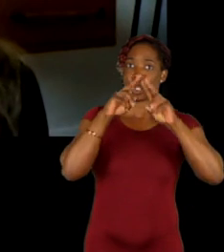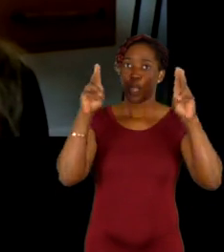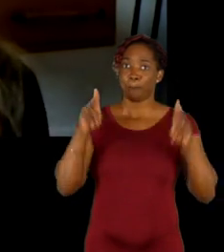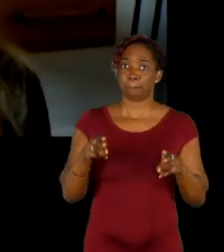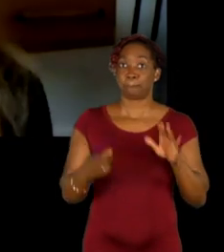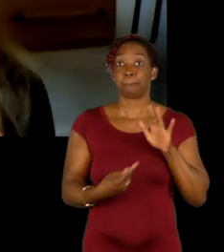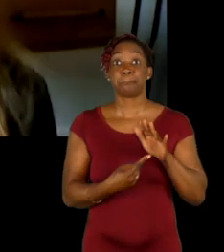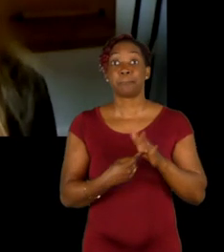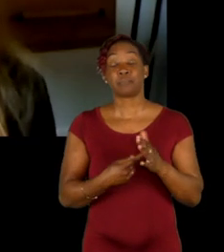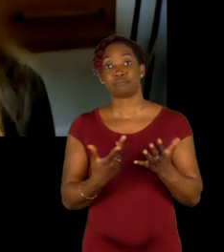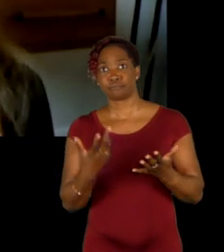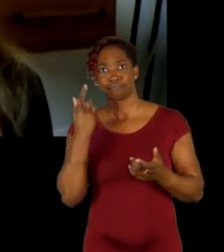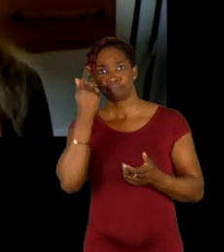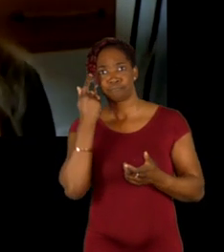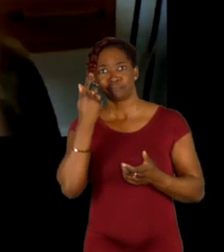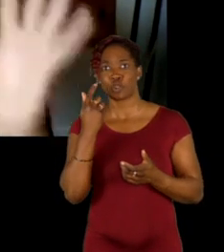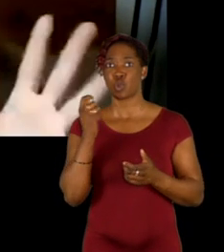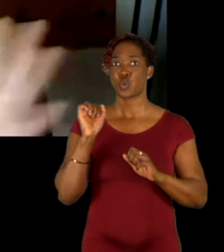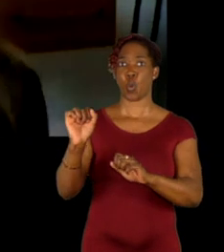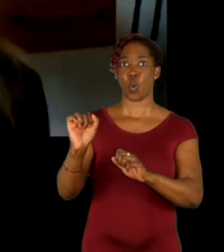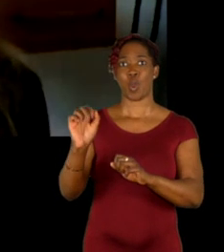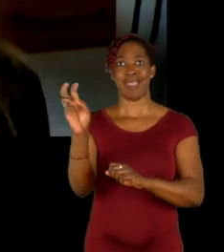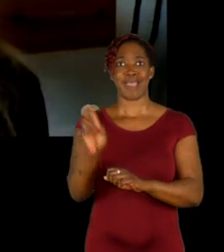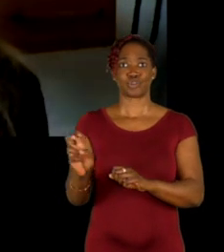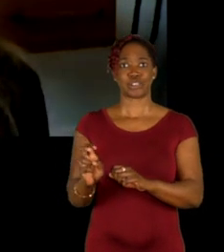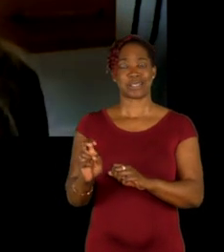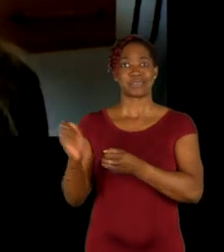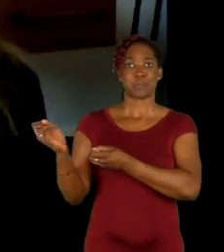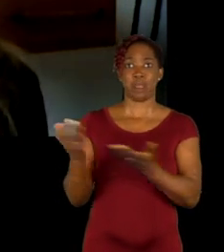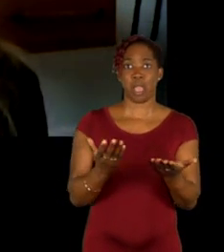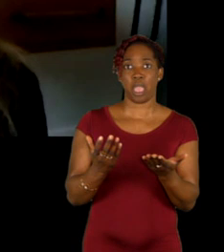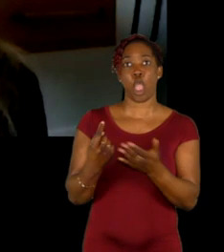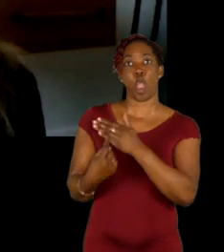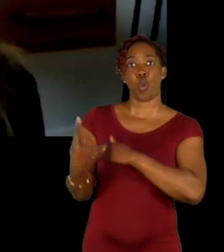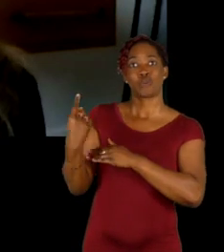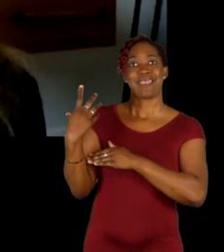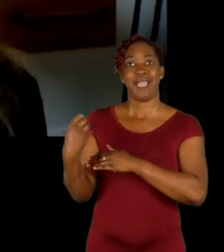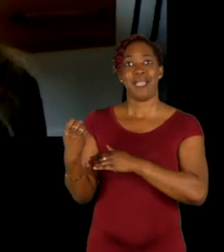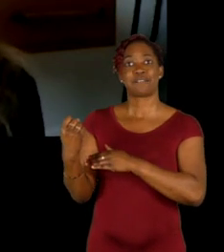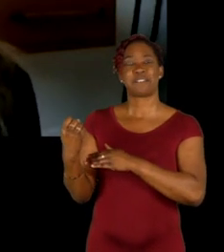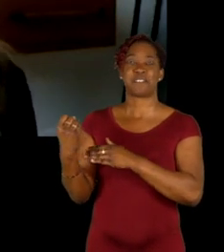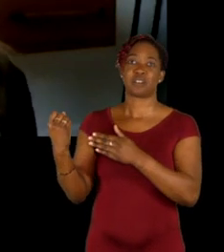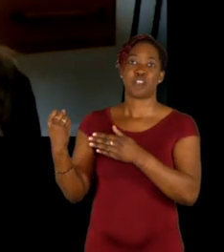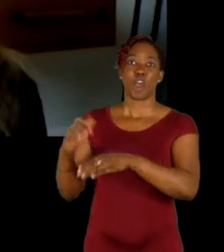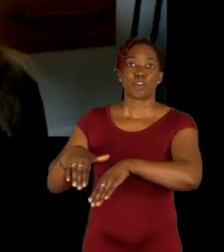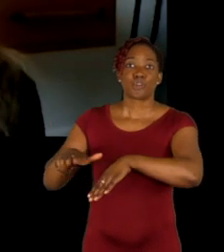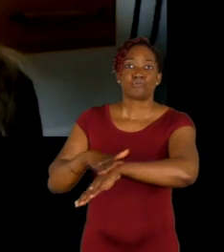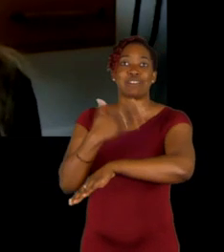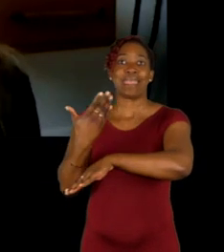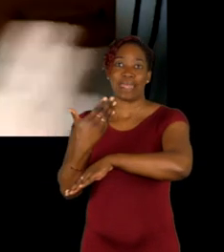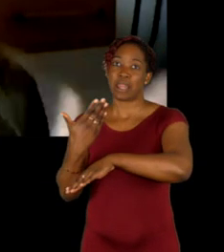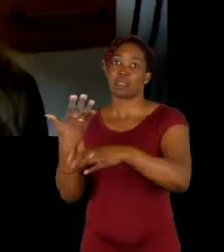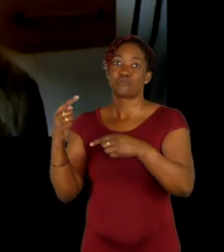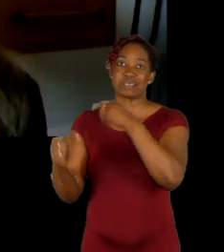look for is a renewable energy supplier that only does green tariffs. So Ecotricity or Good Energy